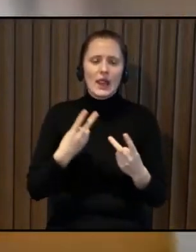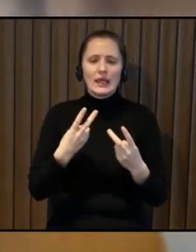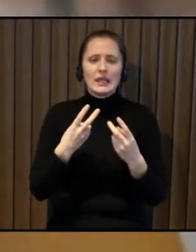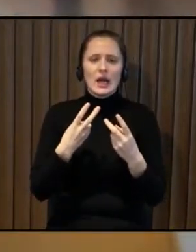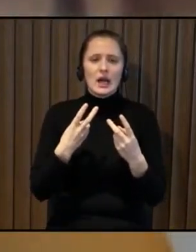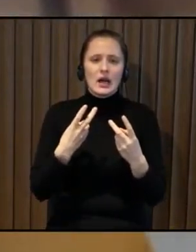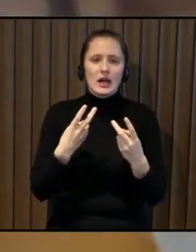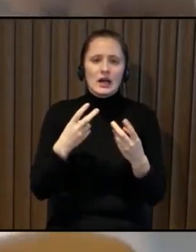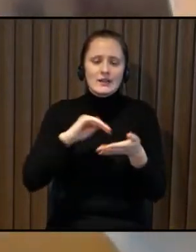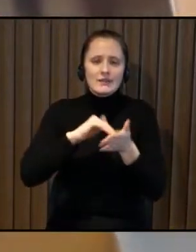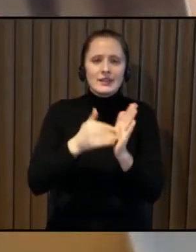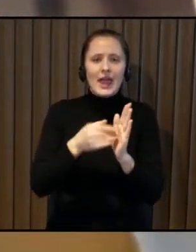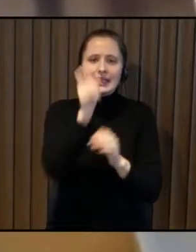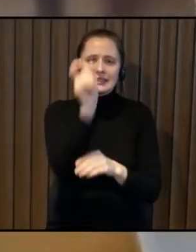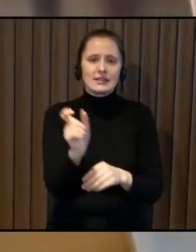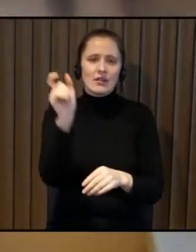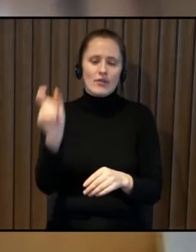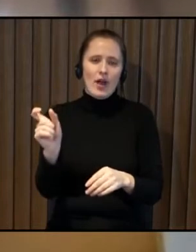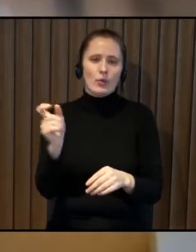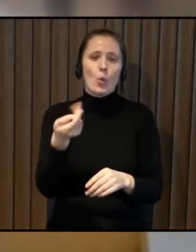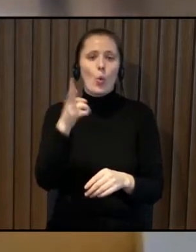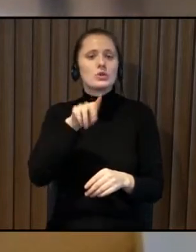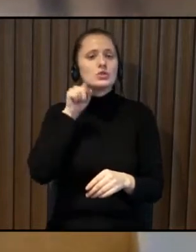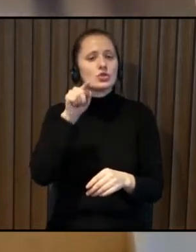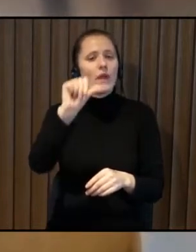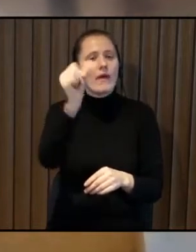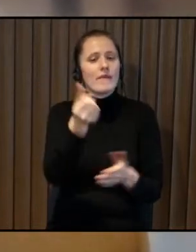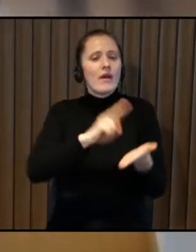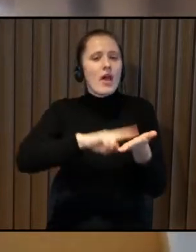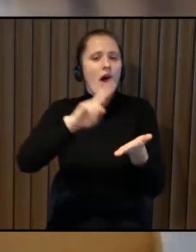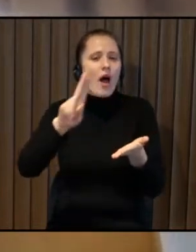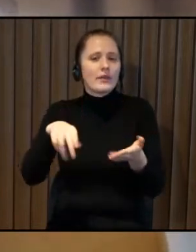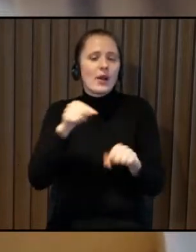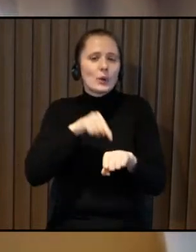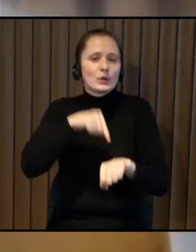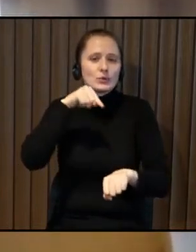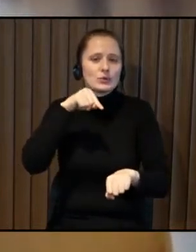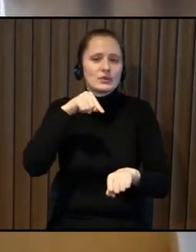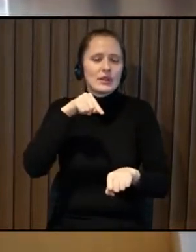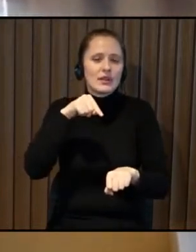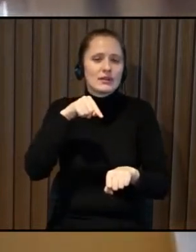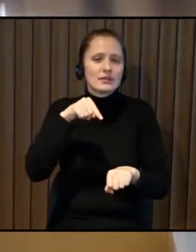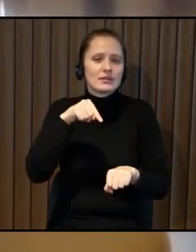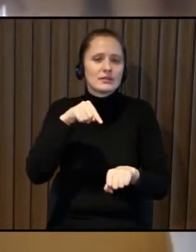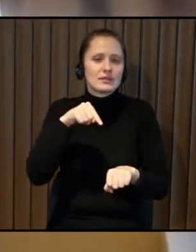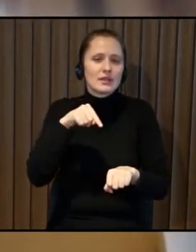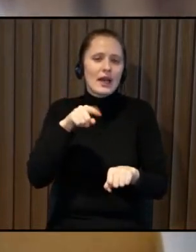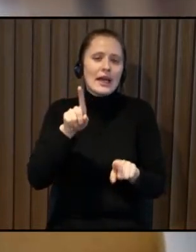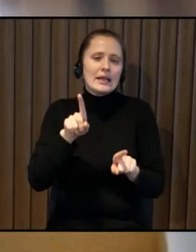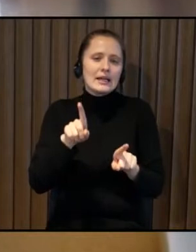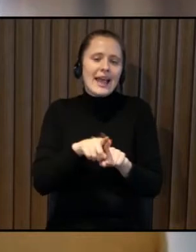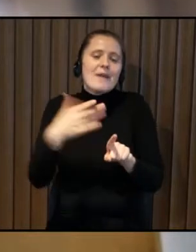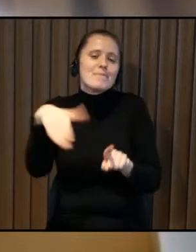of that room. So you can tell the story to people, and thus making them